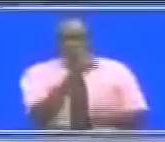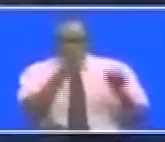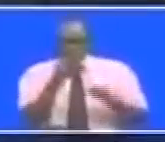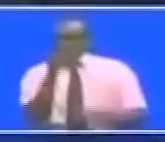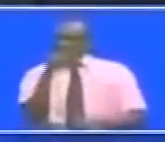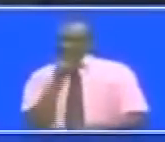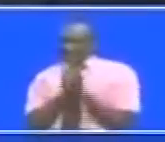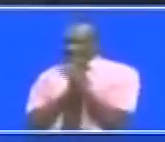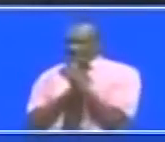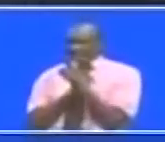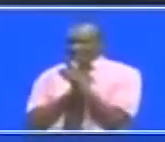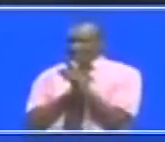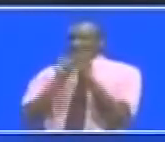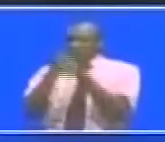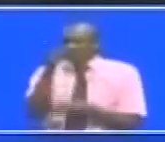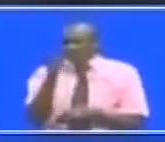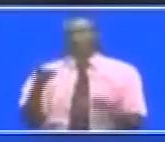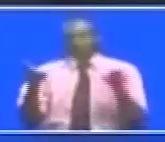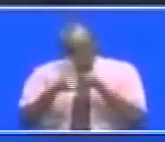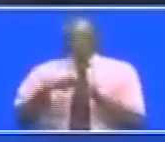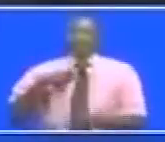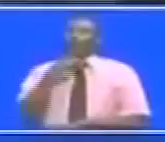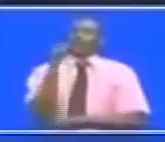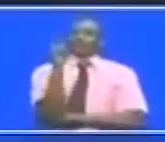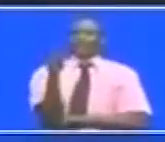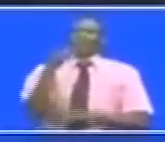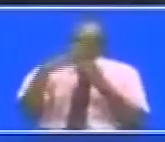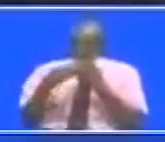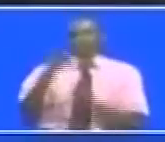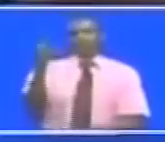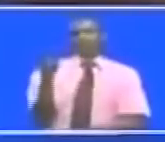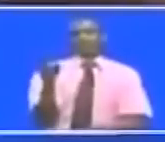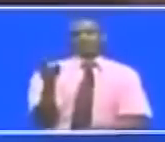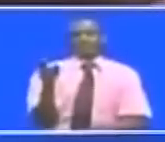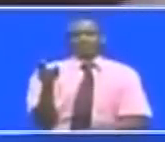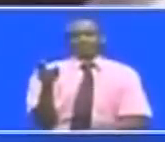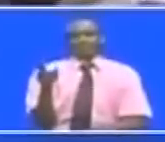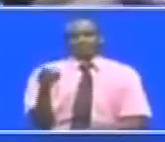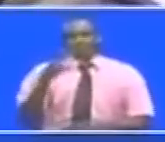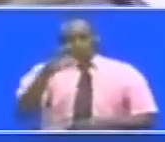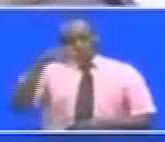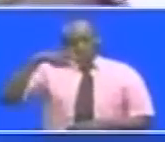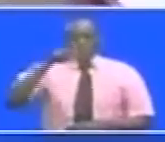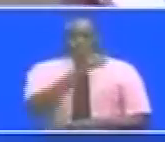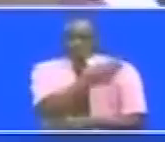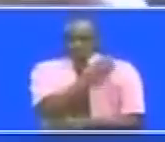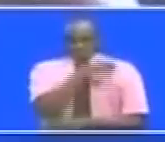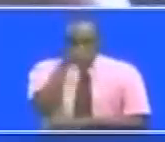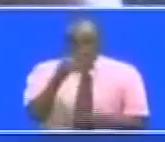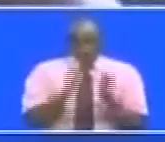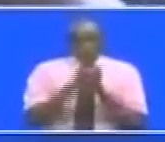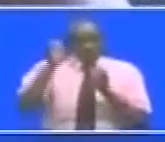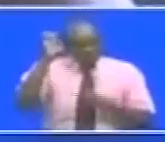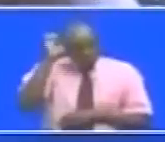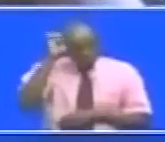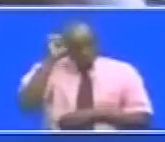man, why did he get an award? I'll make sure that I get an award. Corporal Simon Kifani of the Eldoret-based Flying